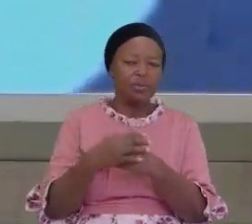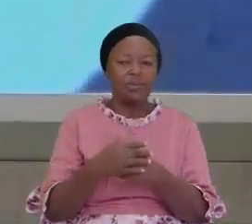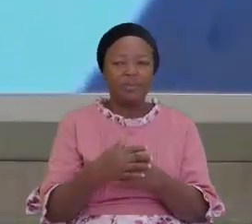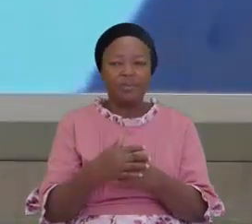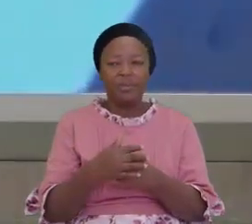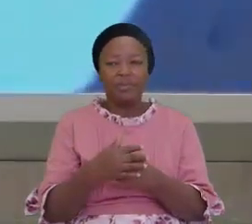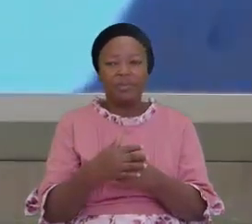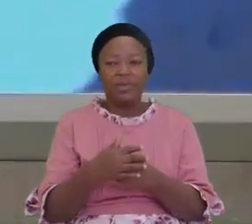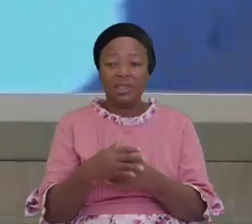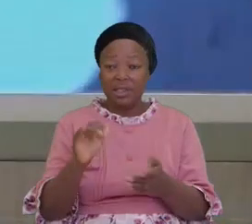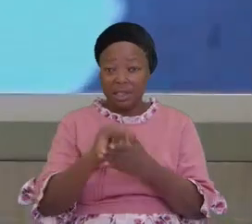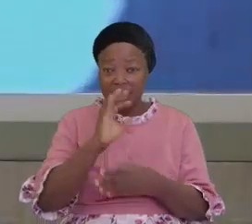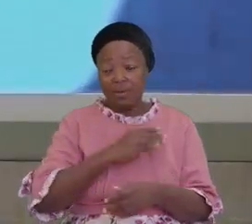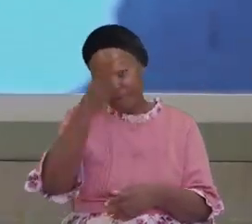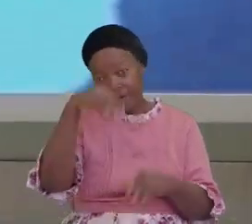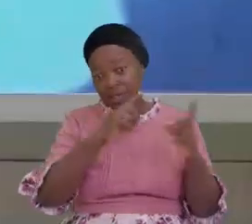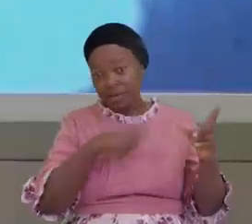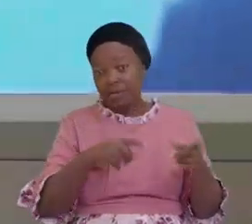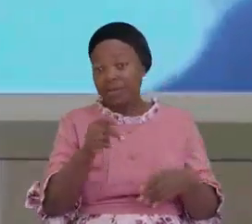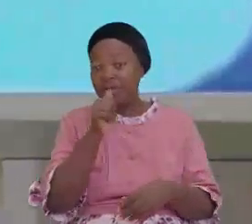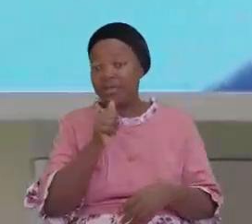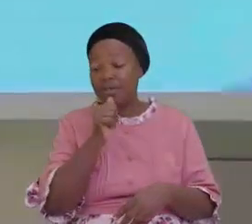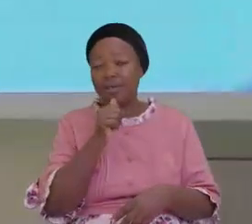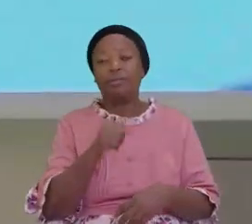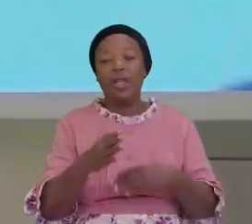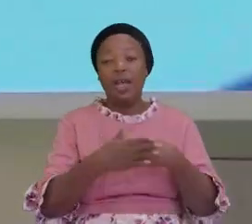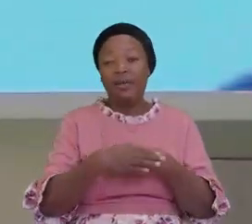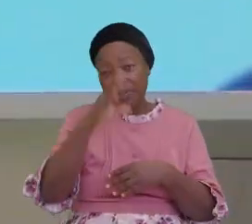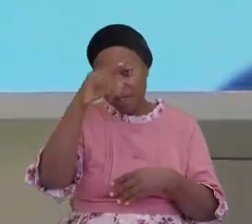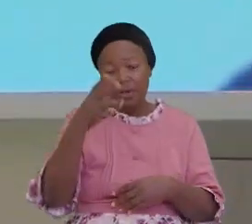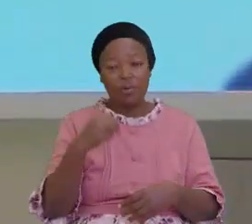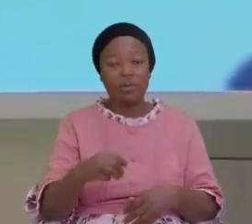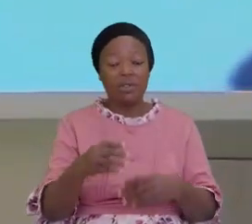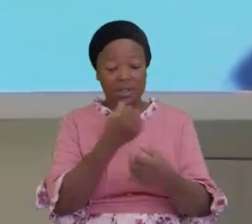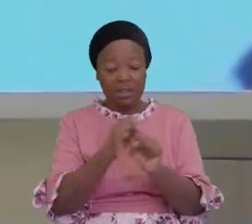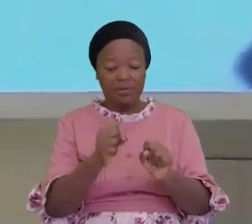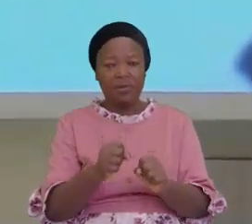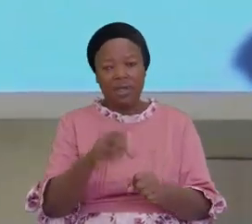after I was saved, I wanted to preach to people.